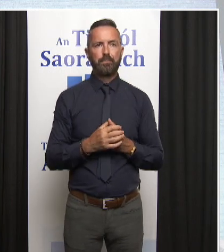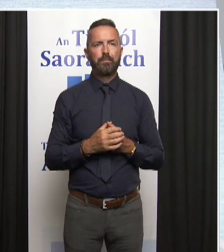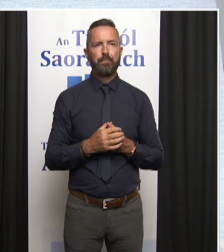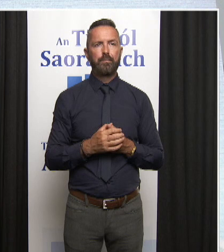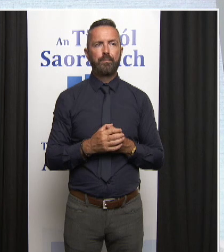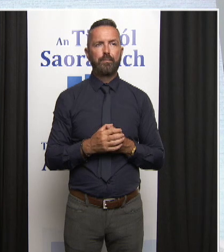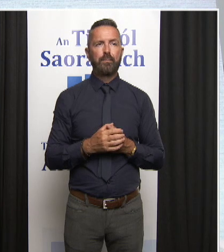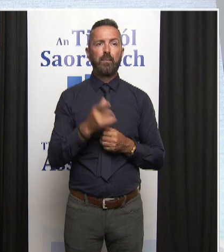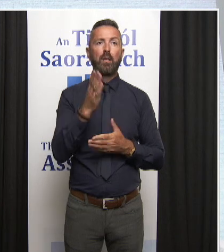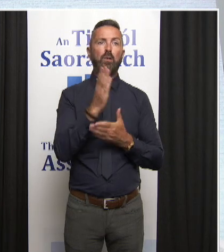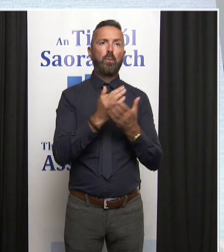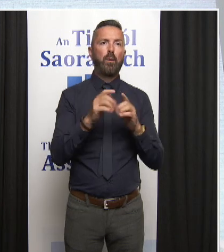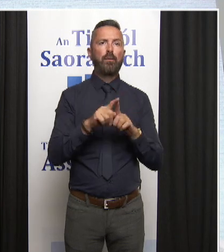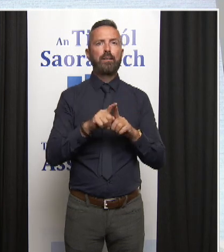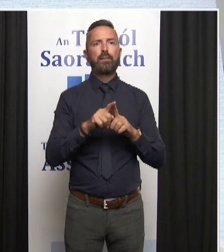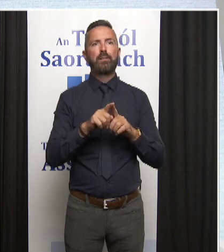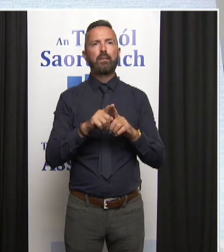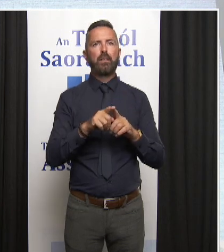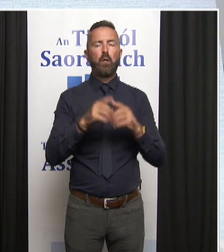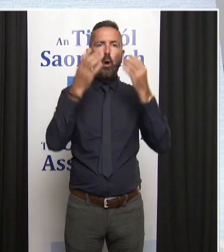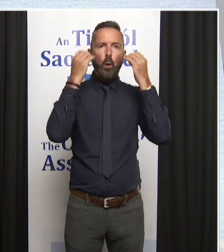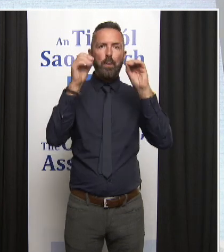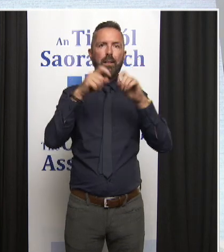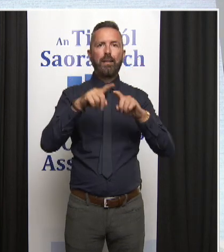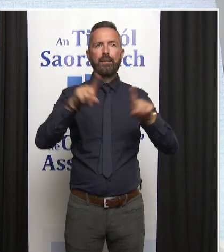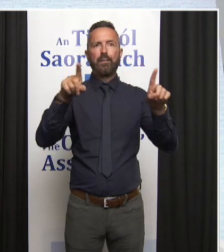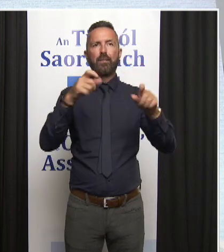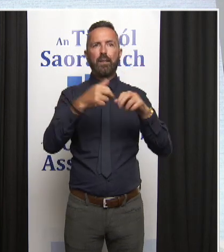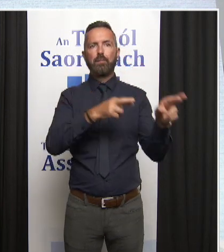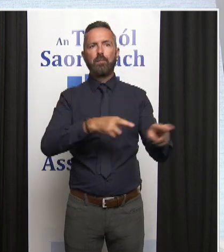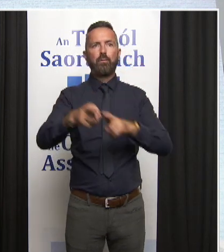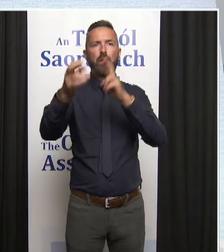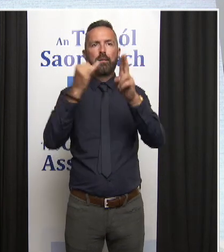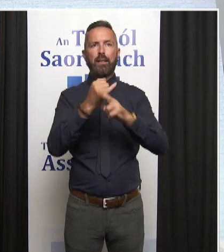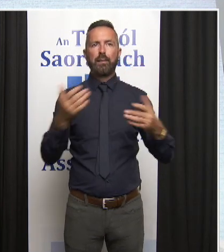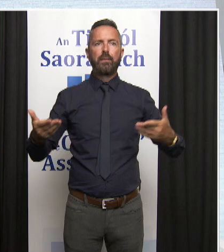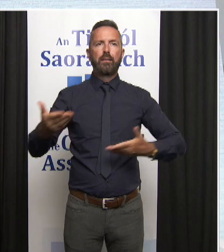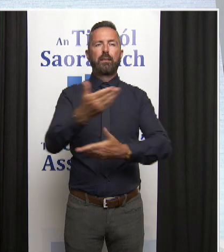these are some of the differences of opinion that actually arose in this